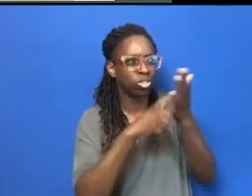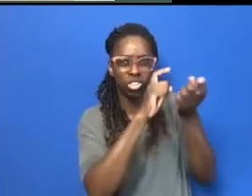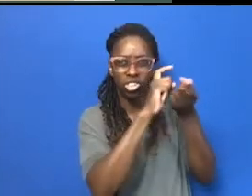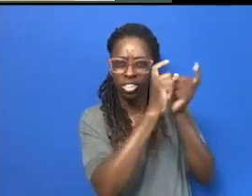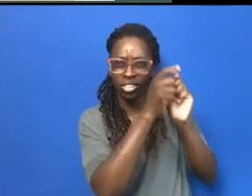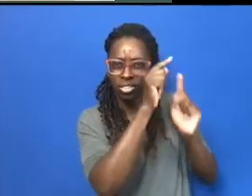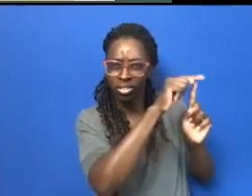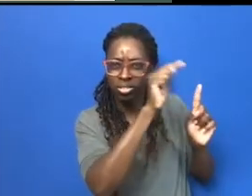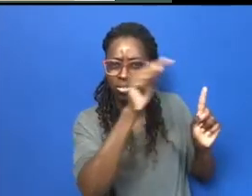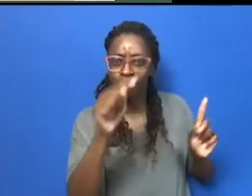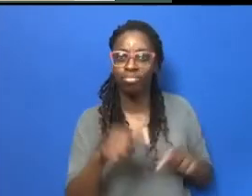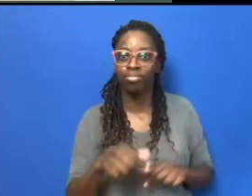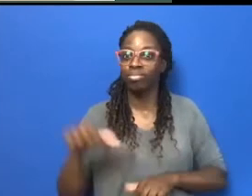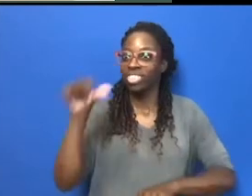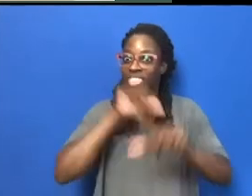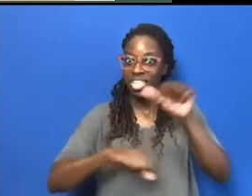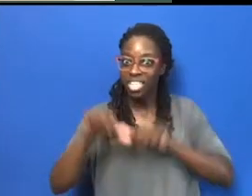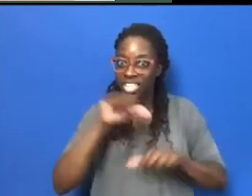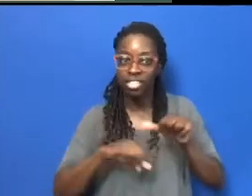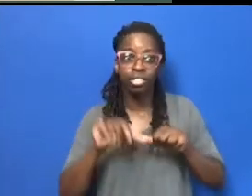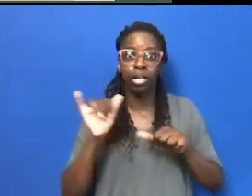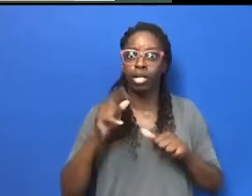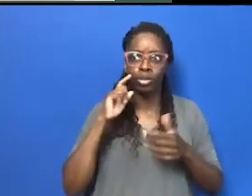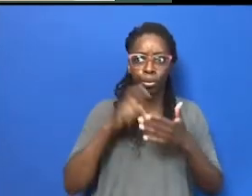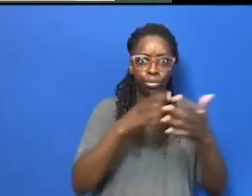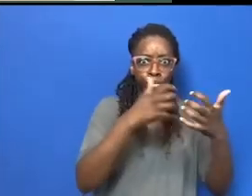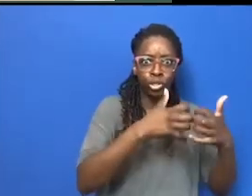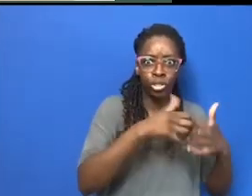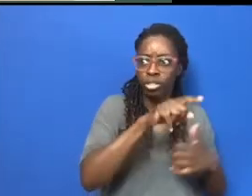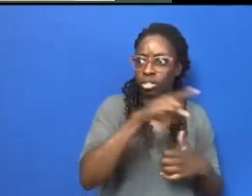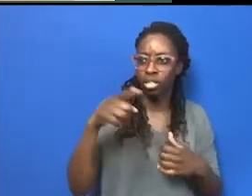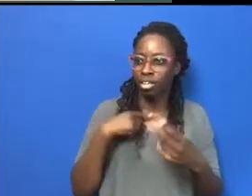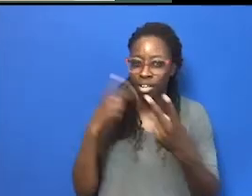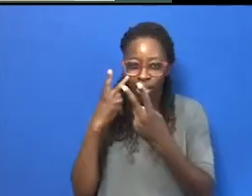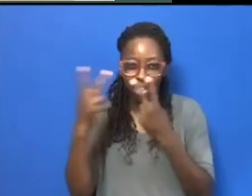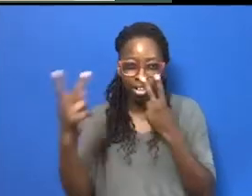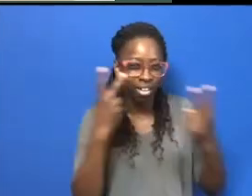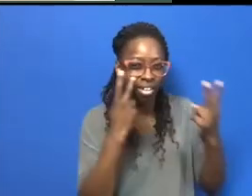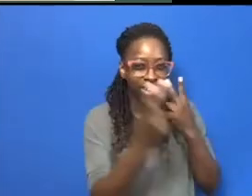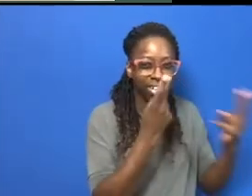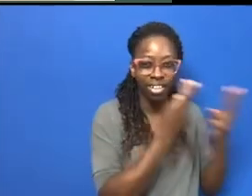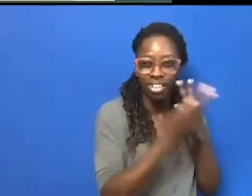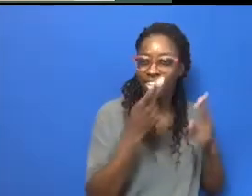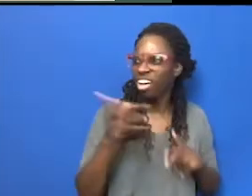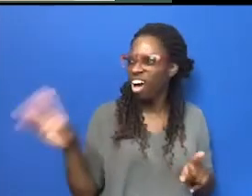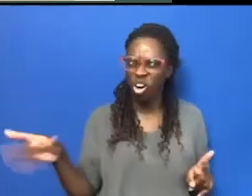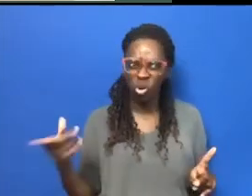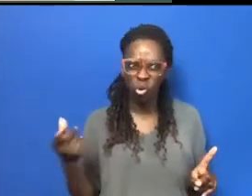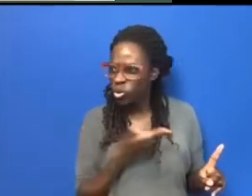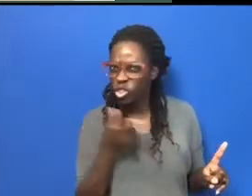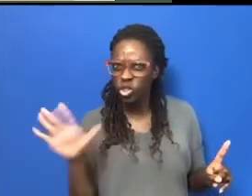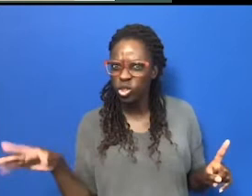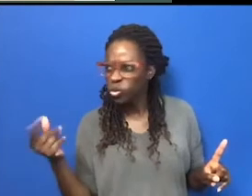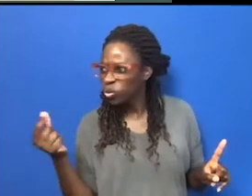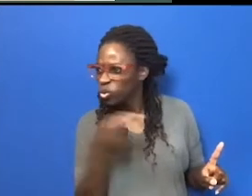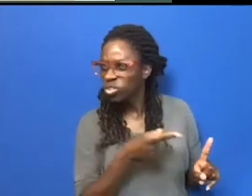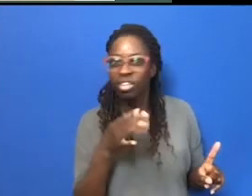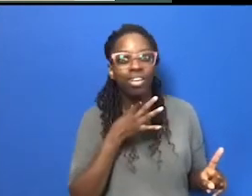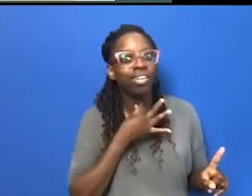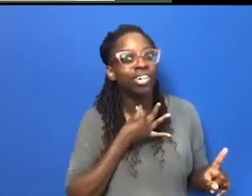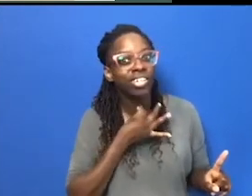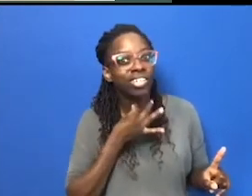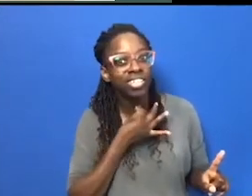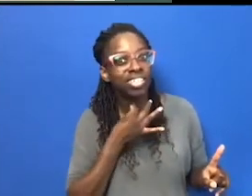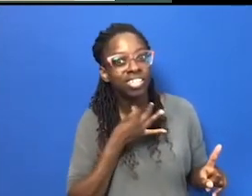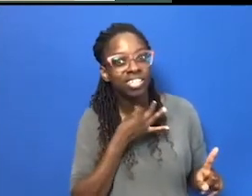saw or the different machines you saw and what they do while you're outside. So many different things you can do while you're outside, just taking a walk or even just walking down the hallway